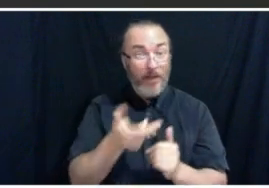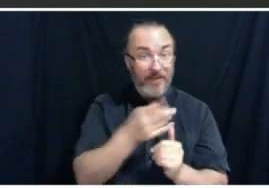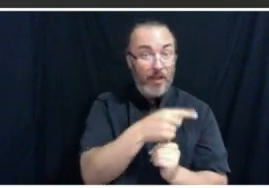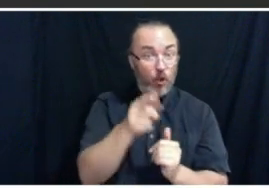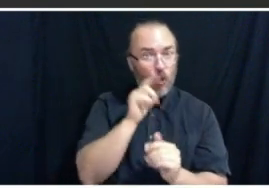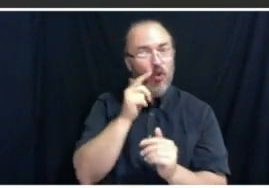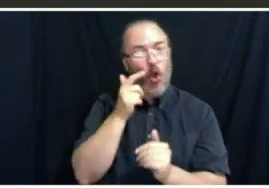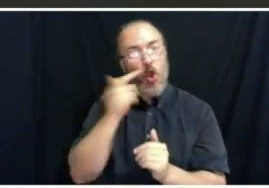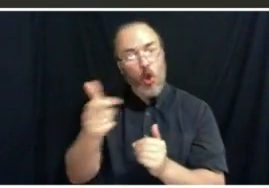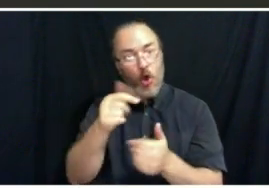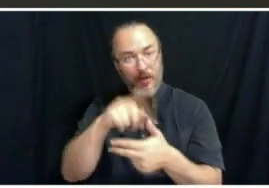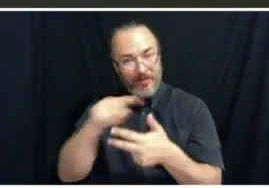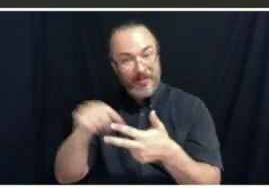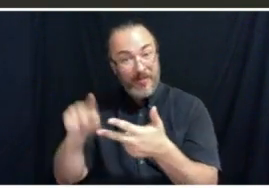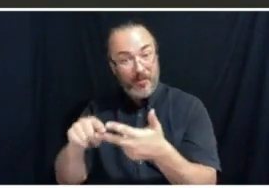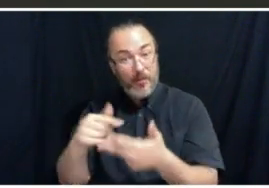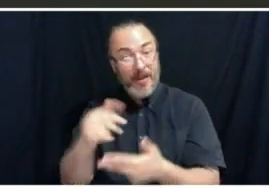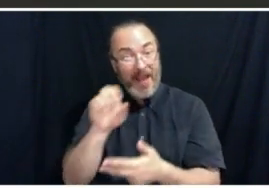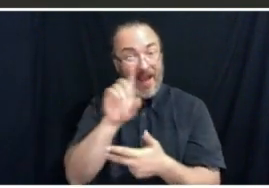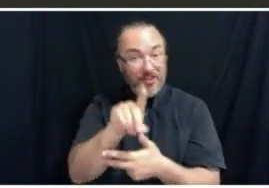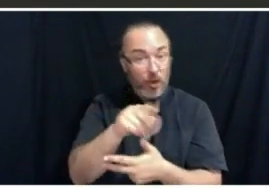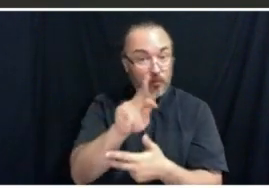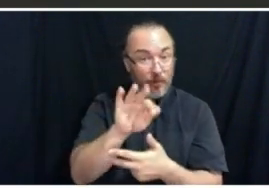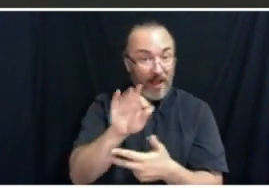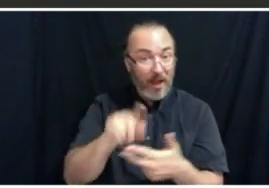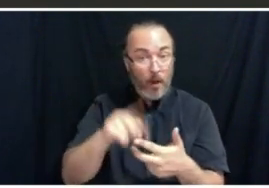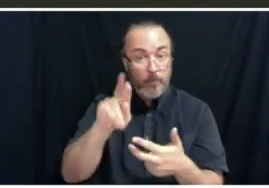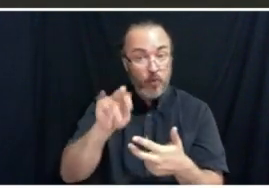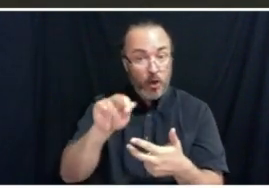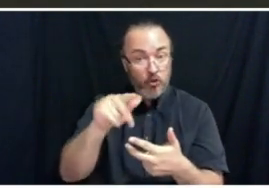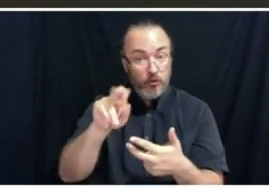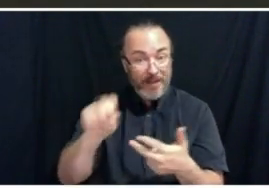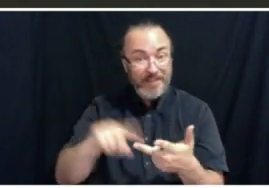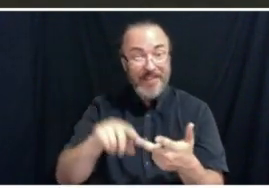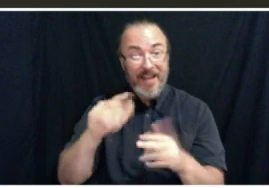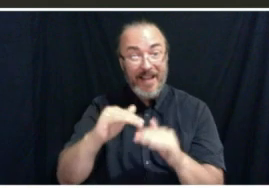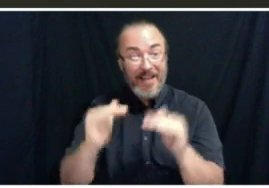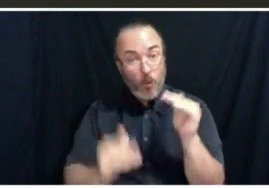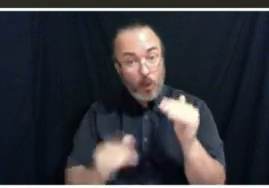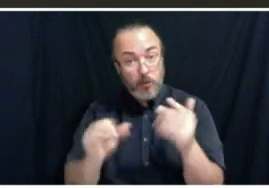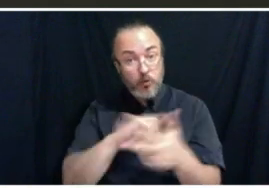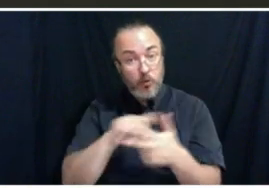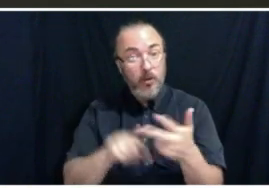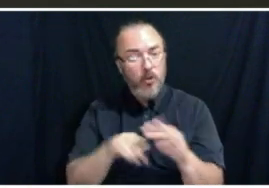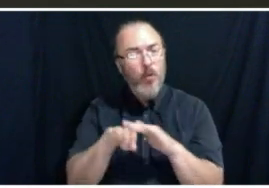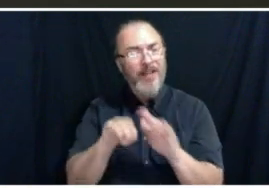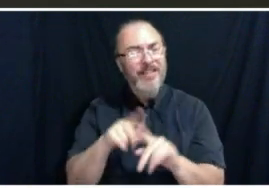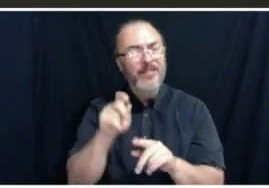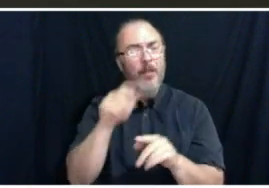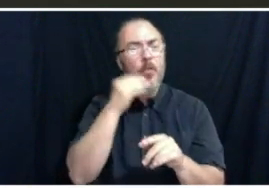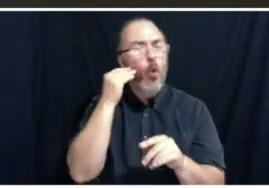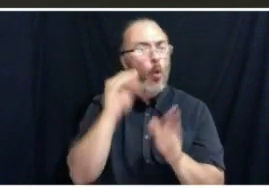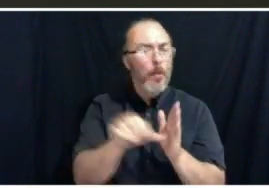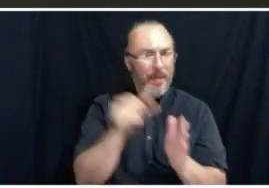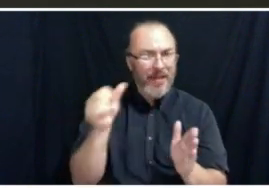education profiles, education progress, education inequalities, which you can access from the homepage of our revamped